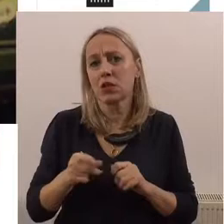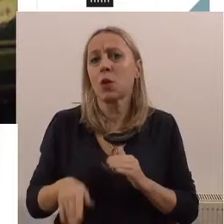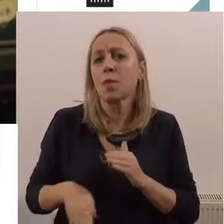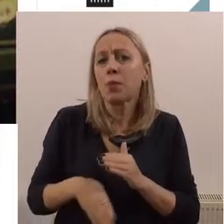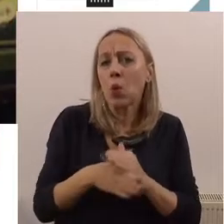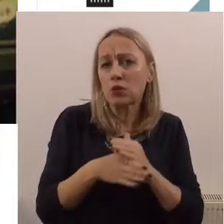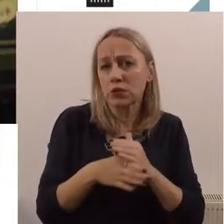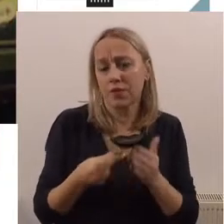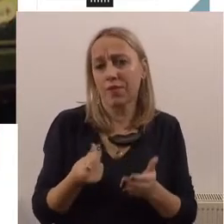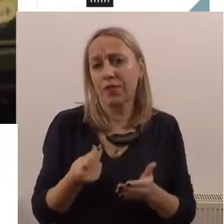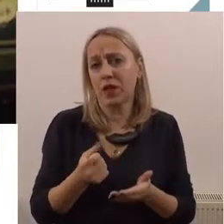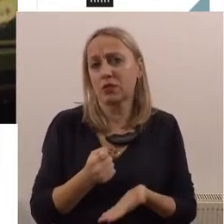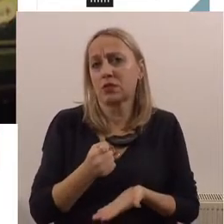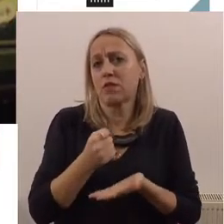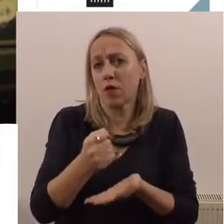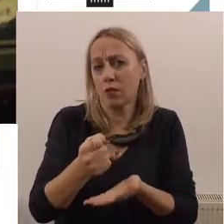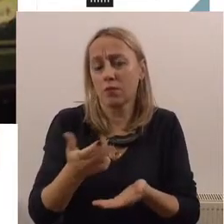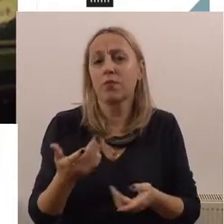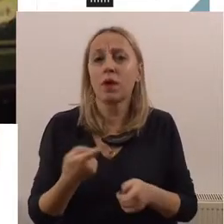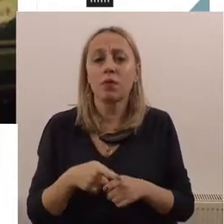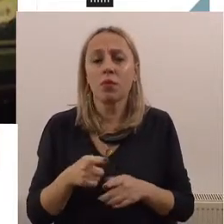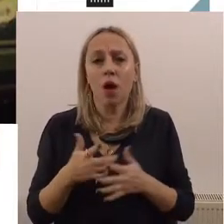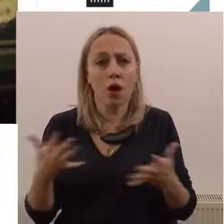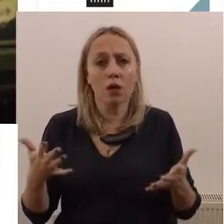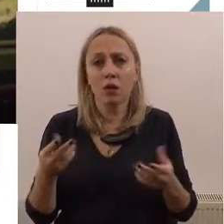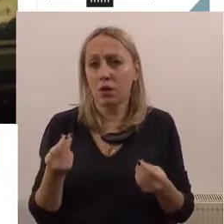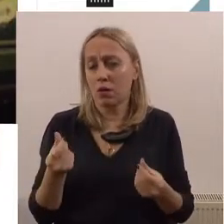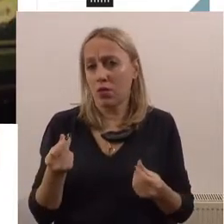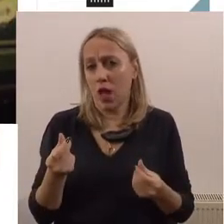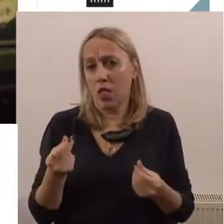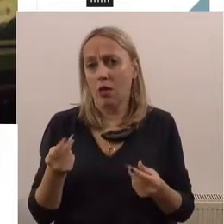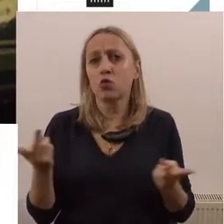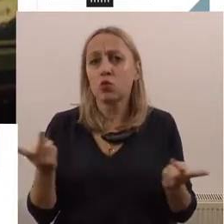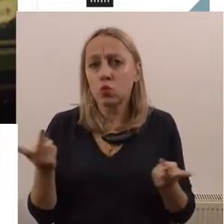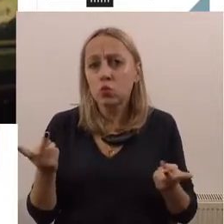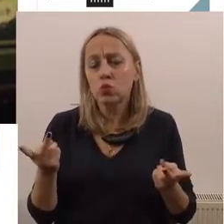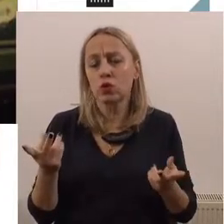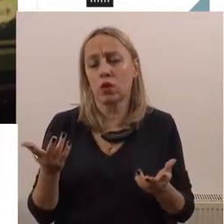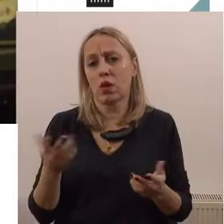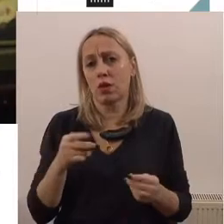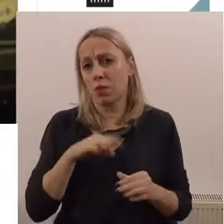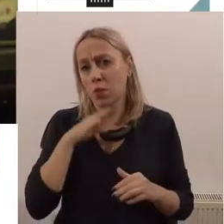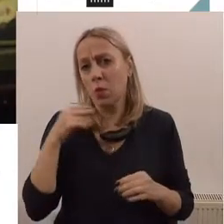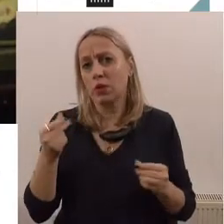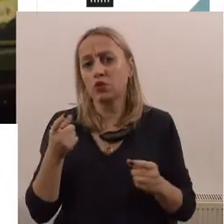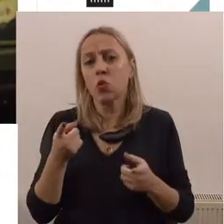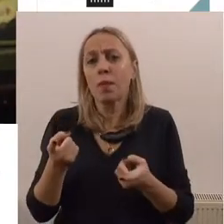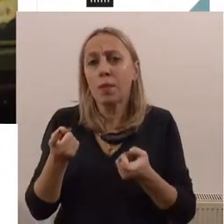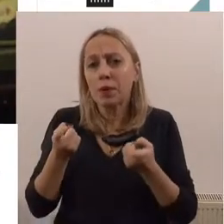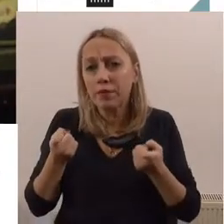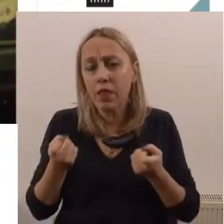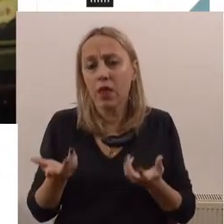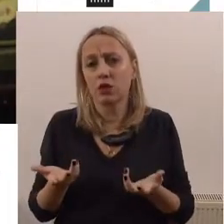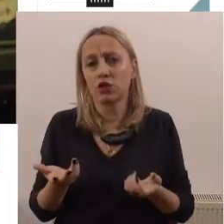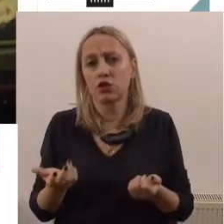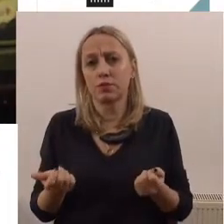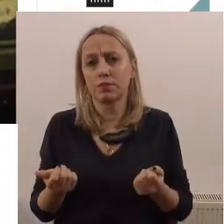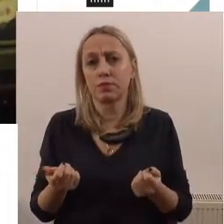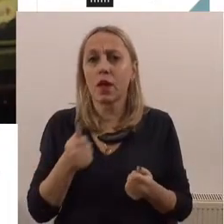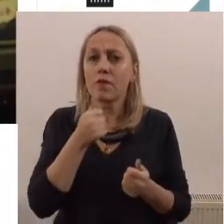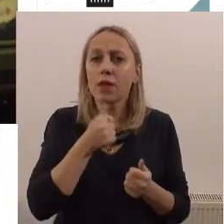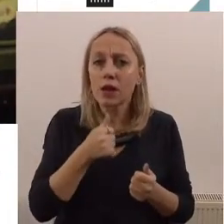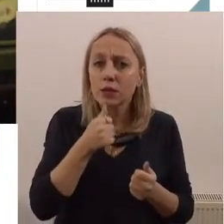buildings, this is always a matter of compromise, investment and sponsorship, because it requires a whole lot of money